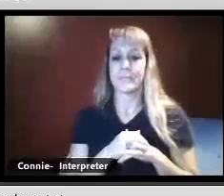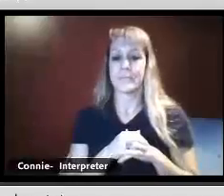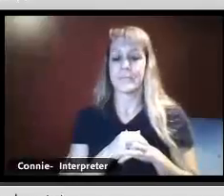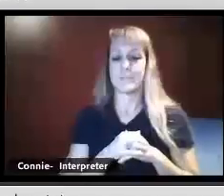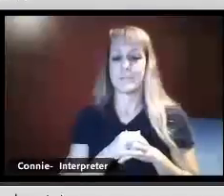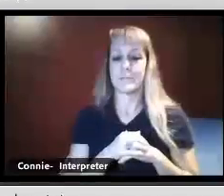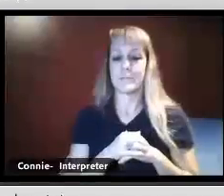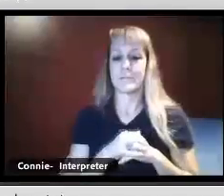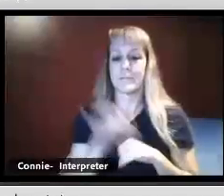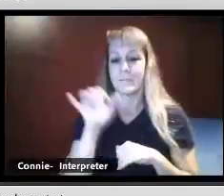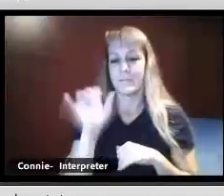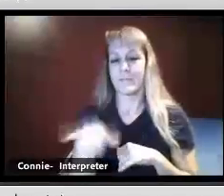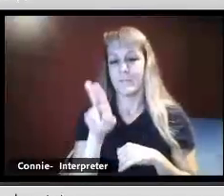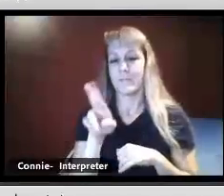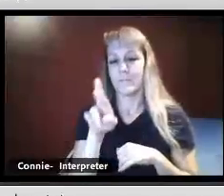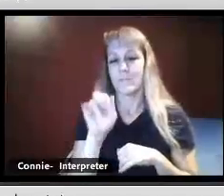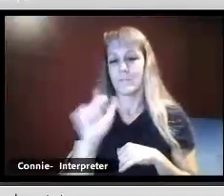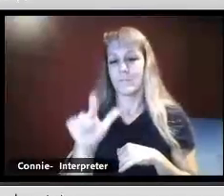There's that URL.